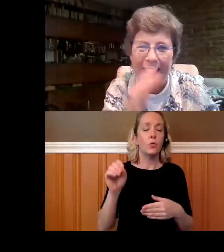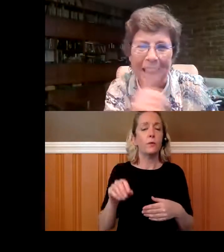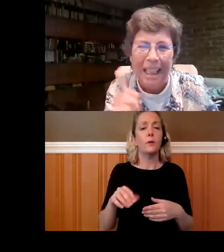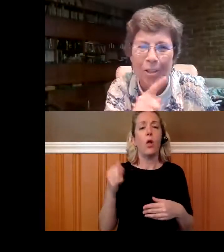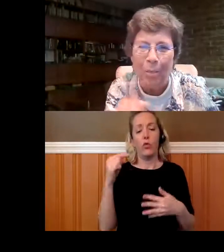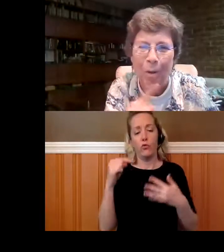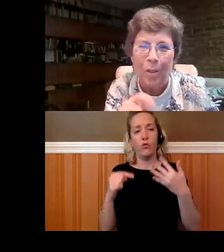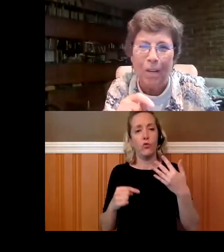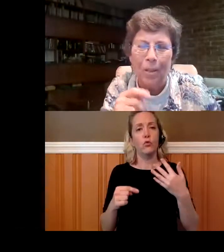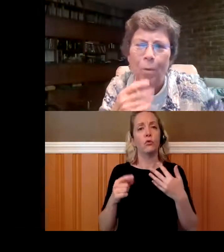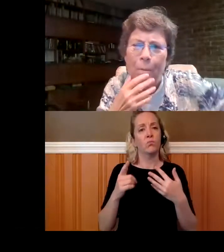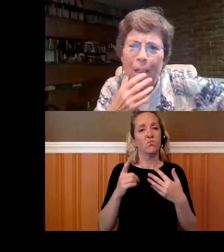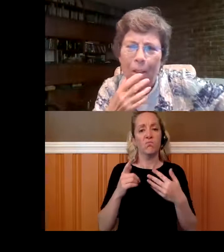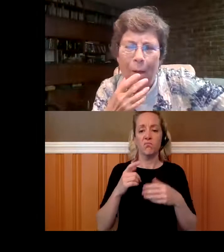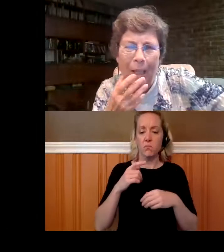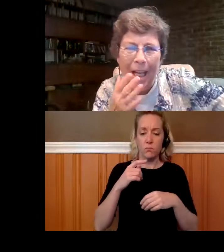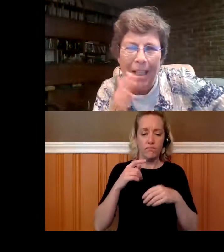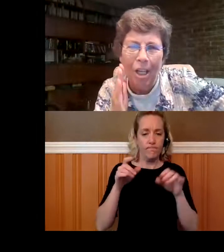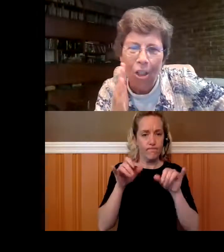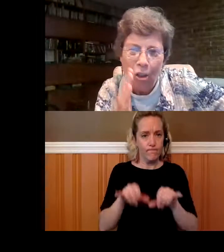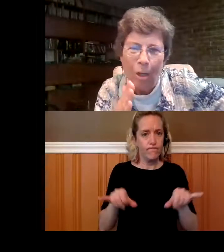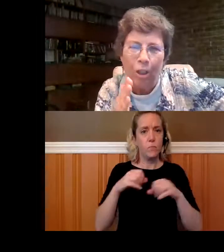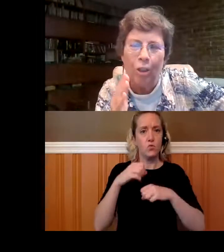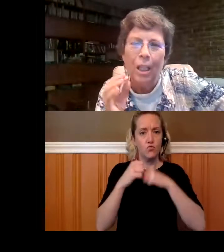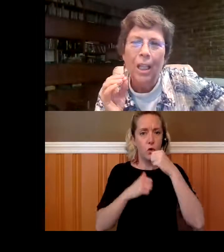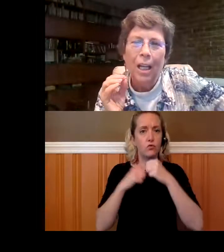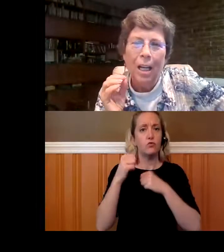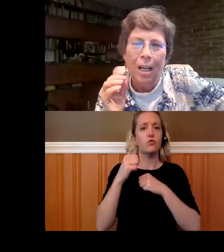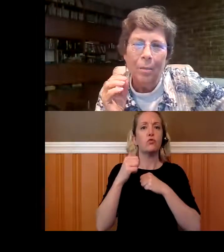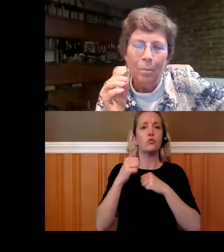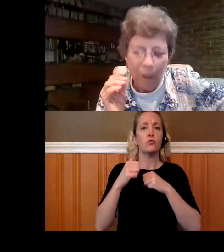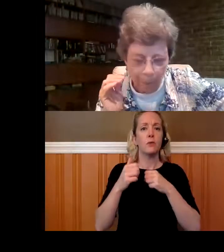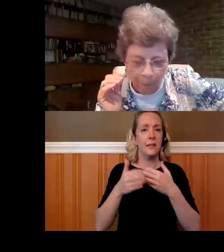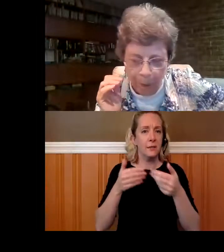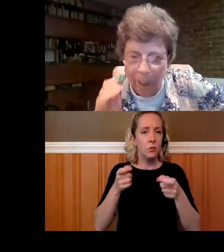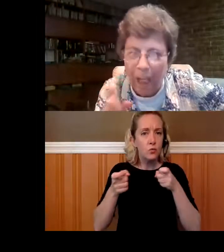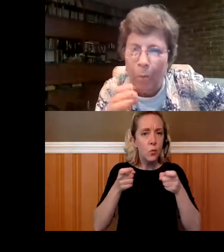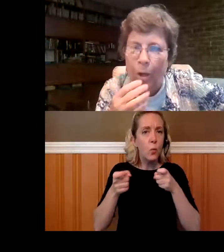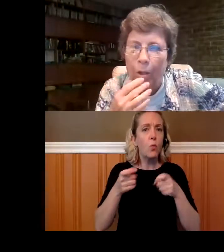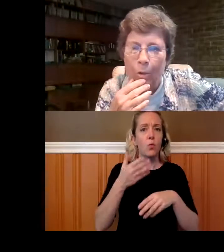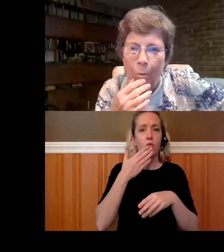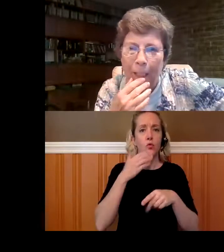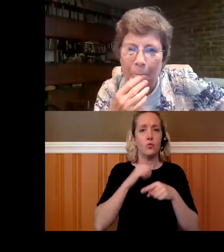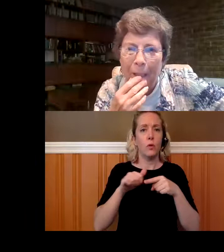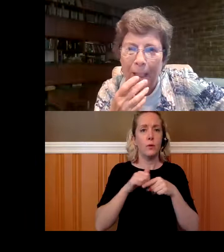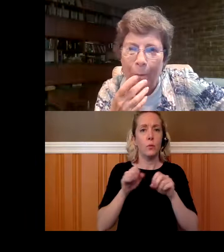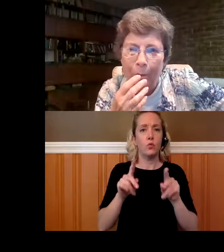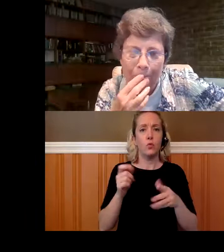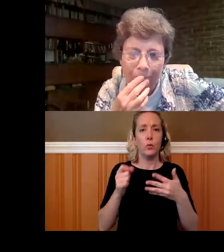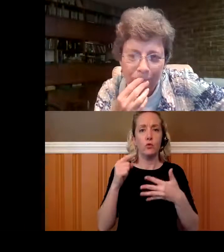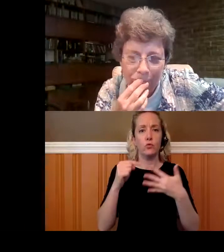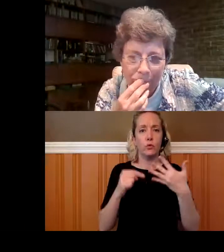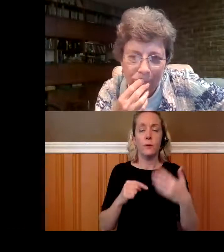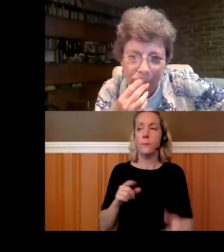nice structured with a communication partner who's willing and able? So this